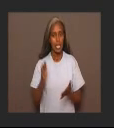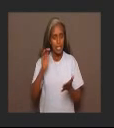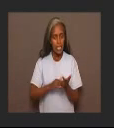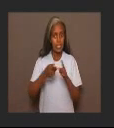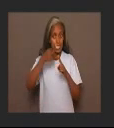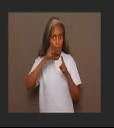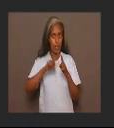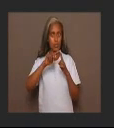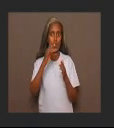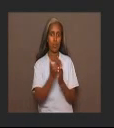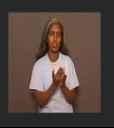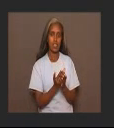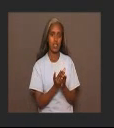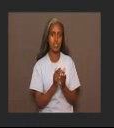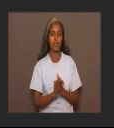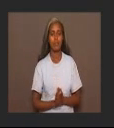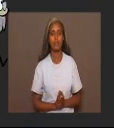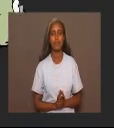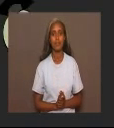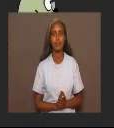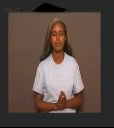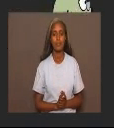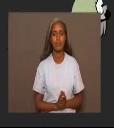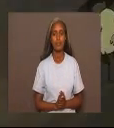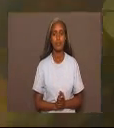Let's get back to our lesson.